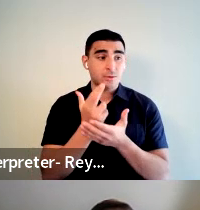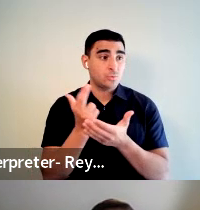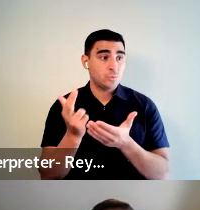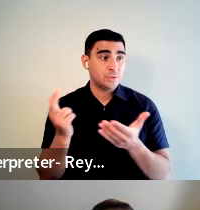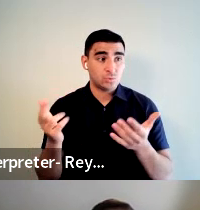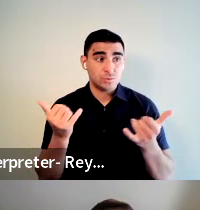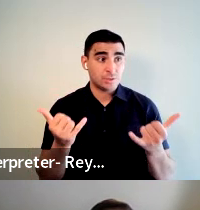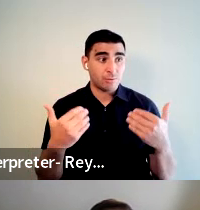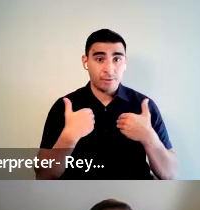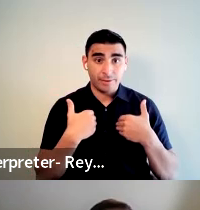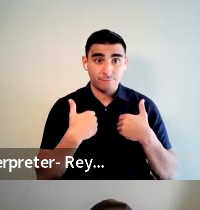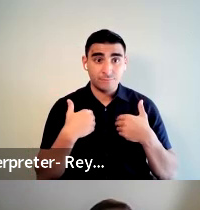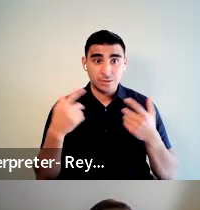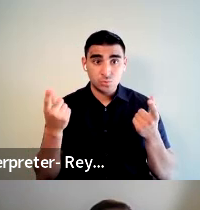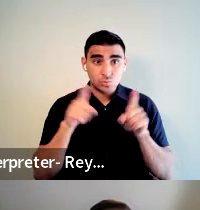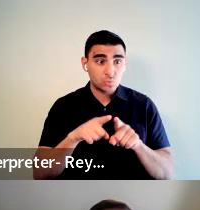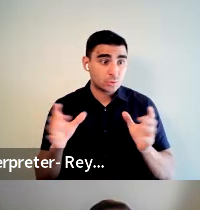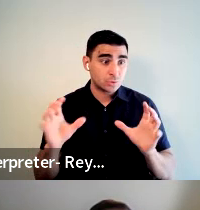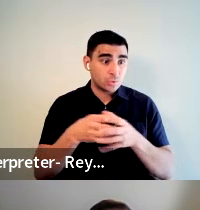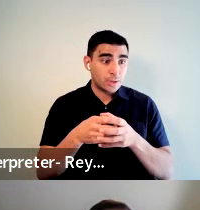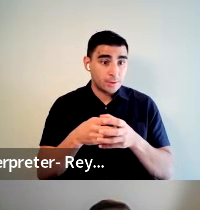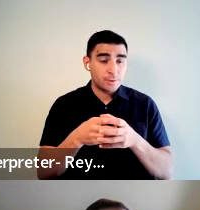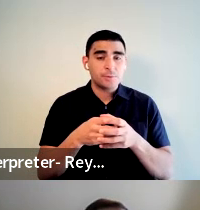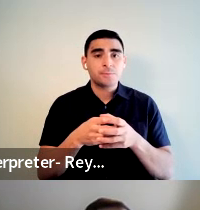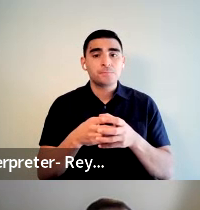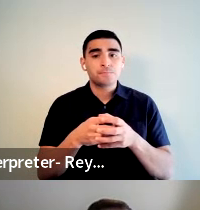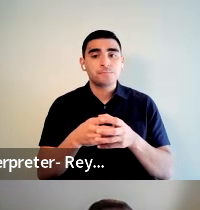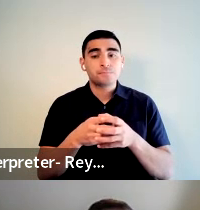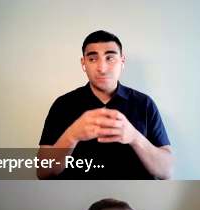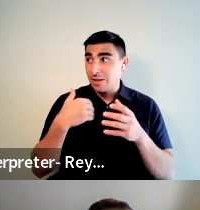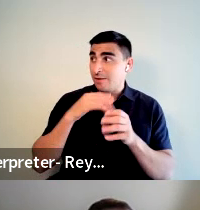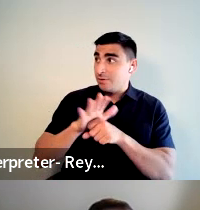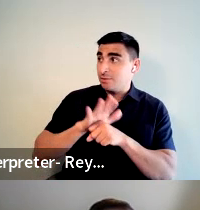to put something together, and if we have some of this funding to do that,